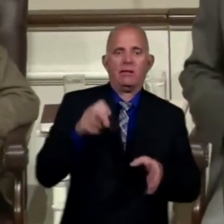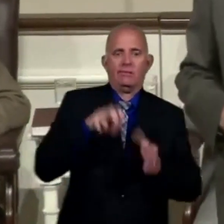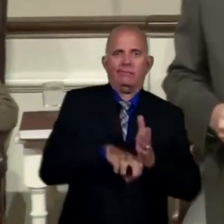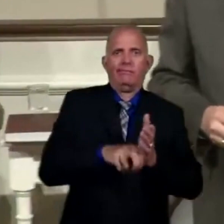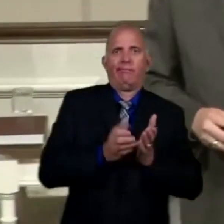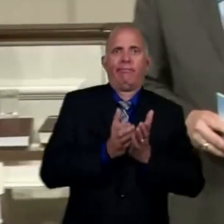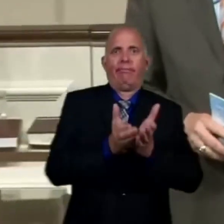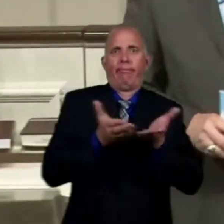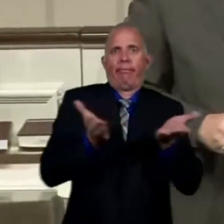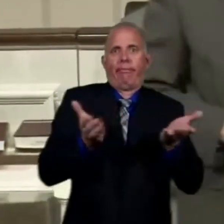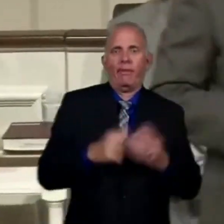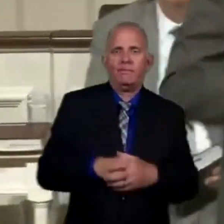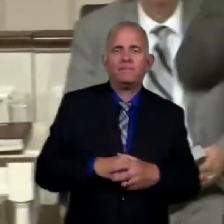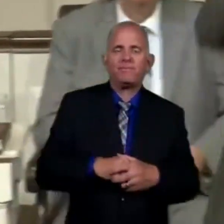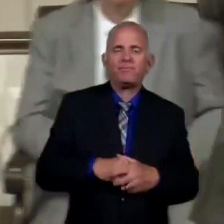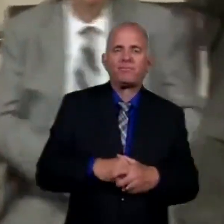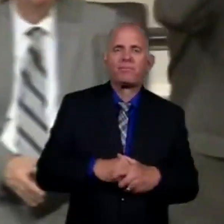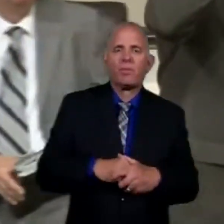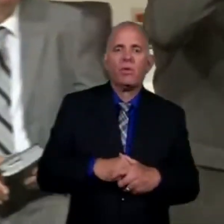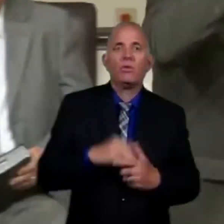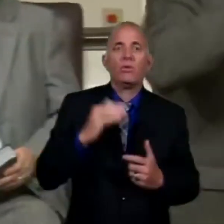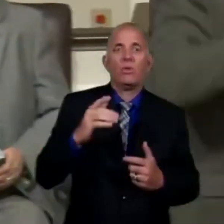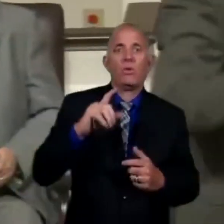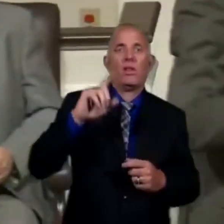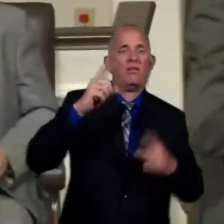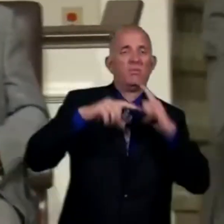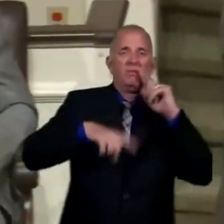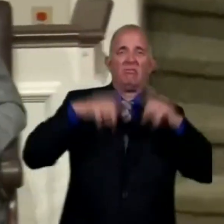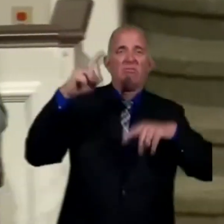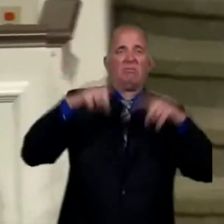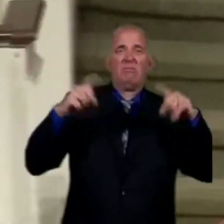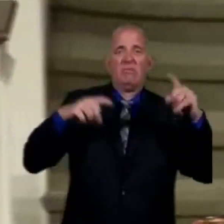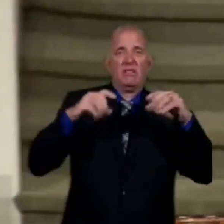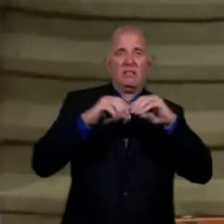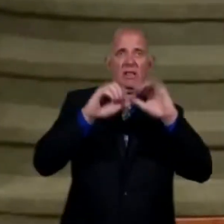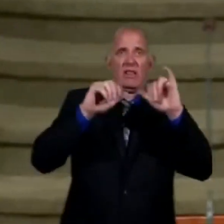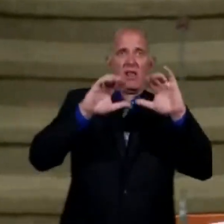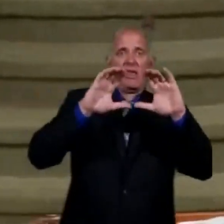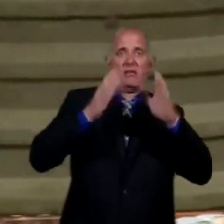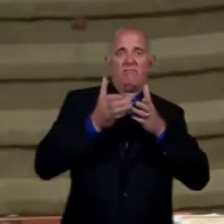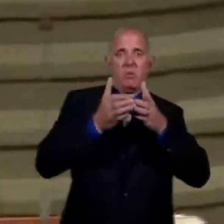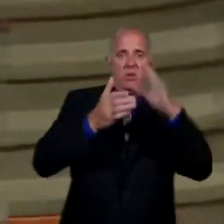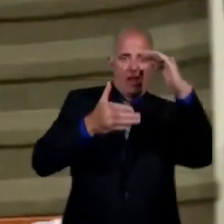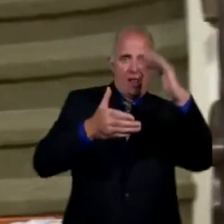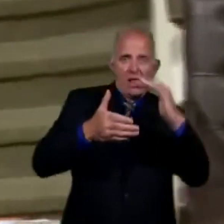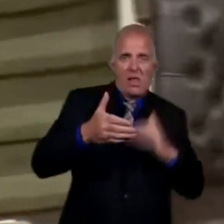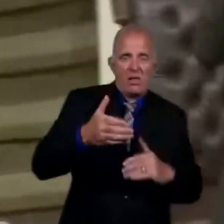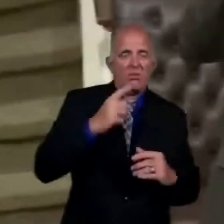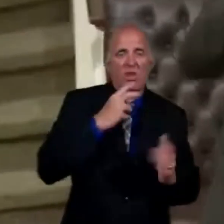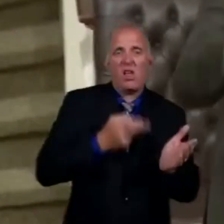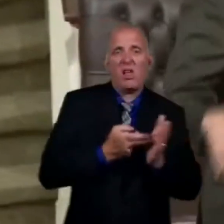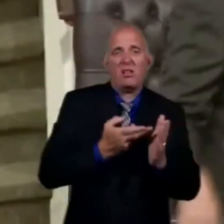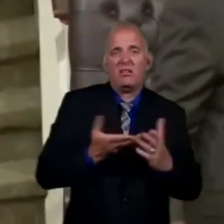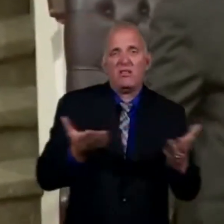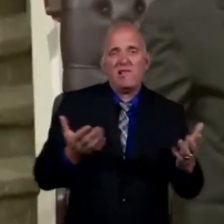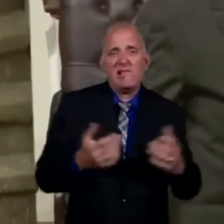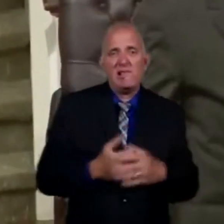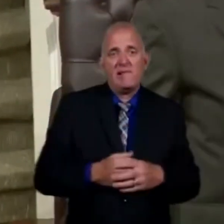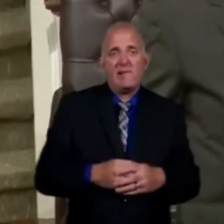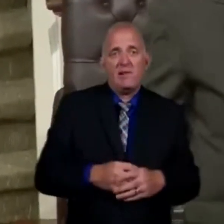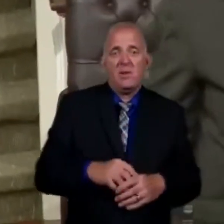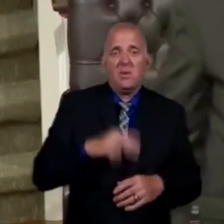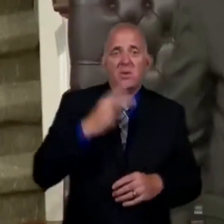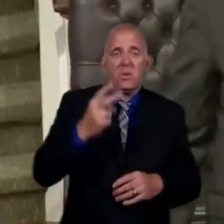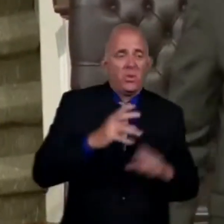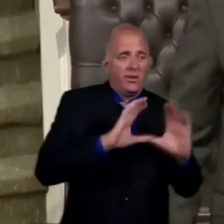But you know, the truth of the matter is, they had different people in different classes, but at the end there were just two classes. When that ship went down, there was just two